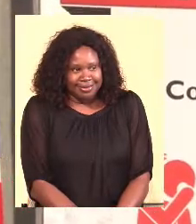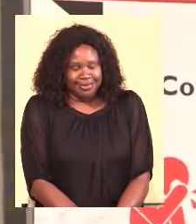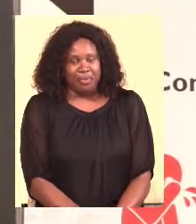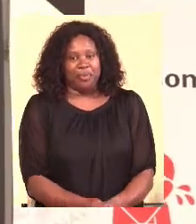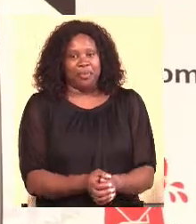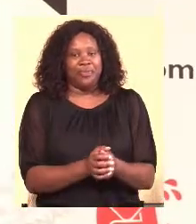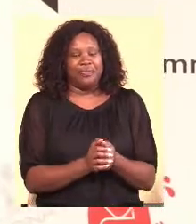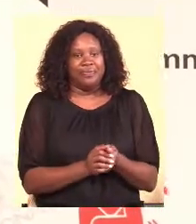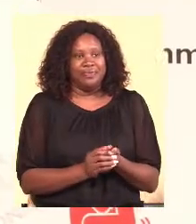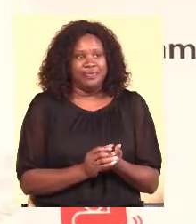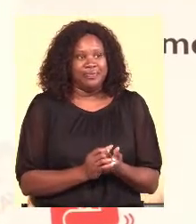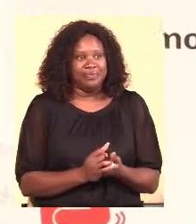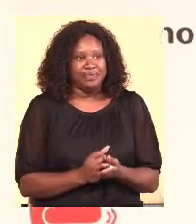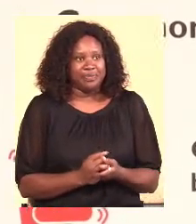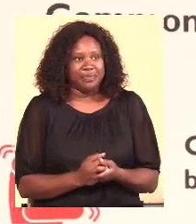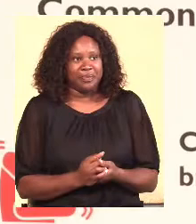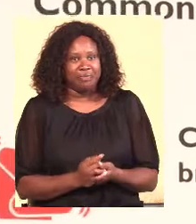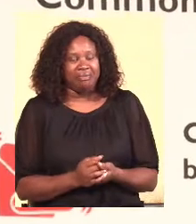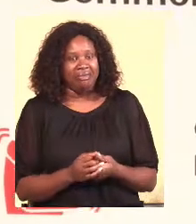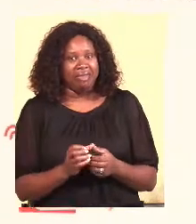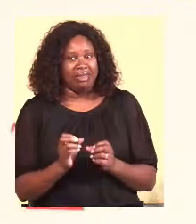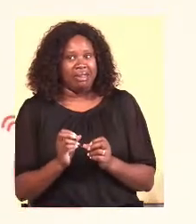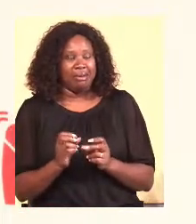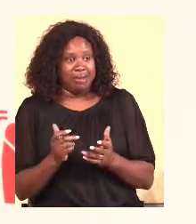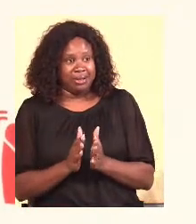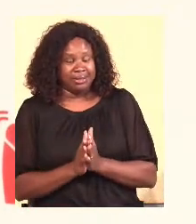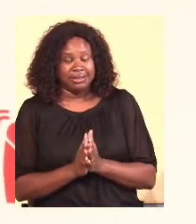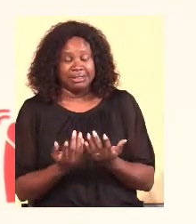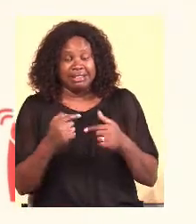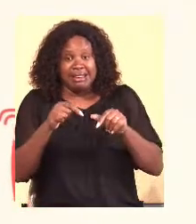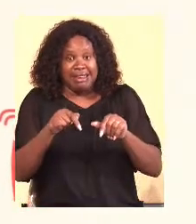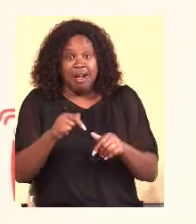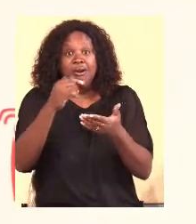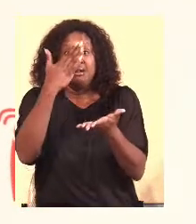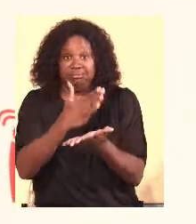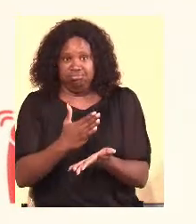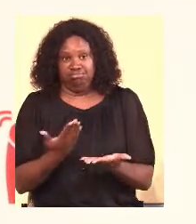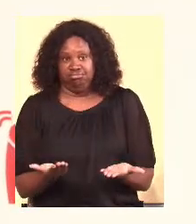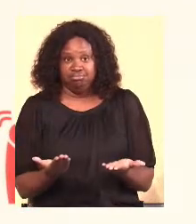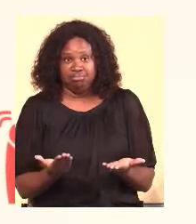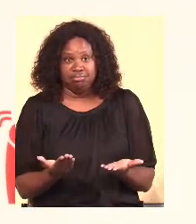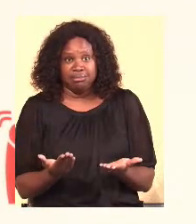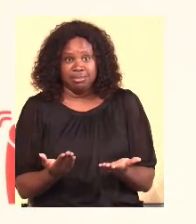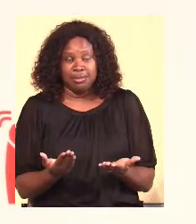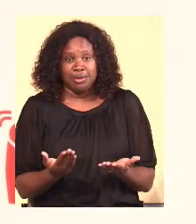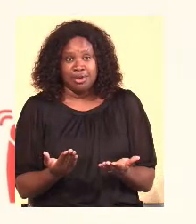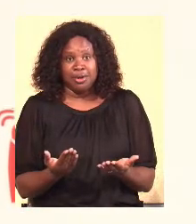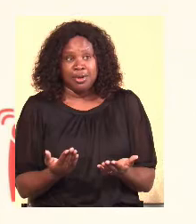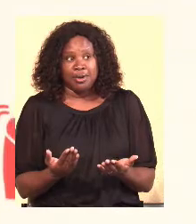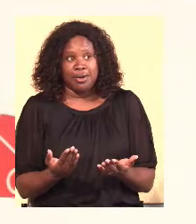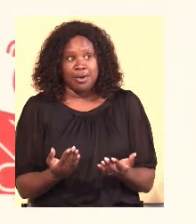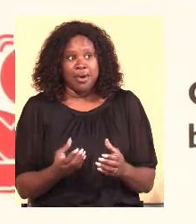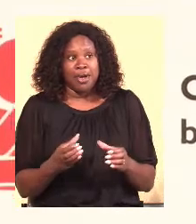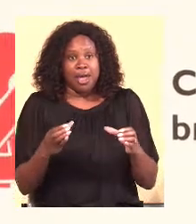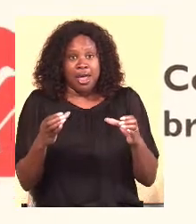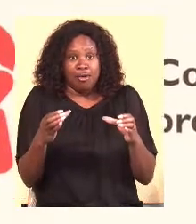Well, it is now a reality that formally the